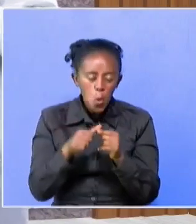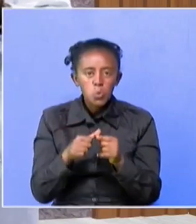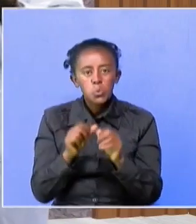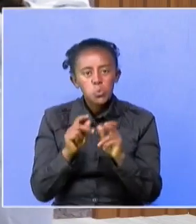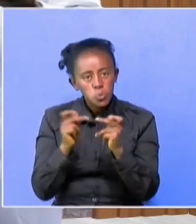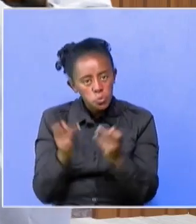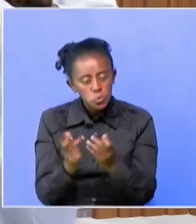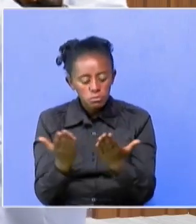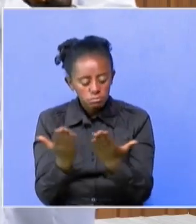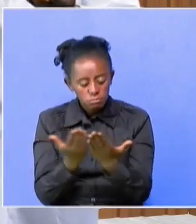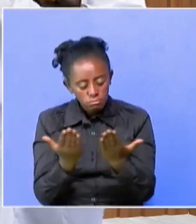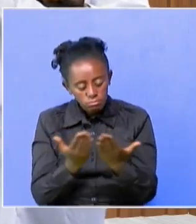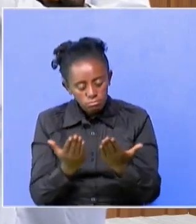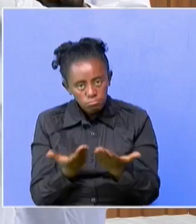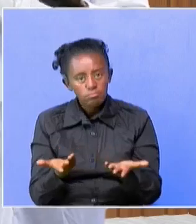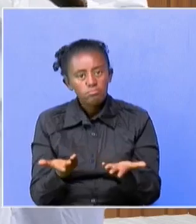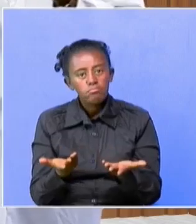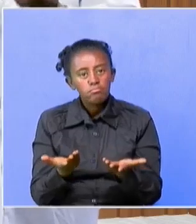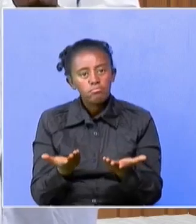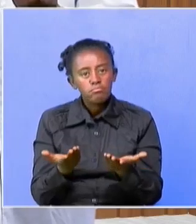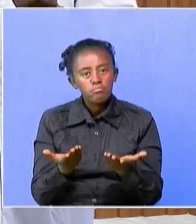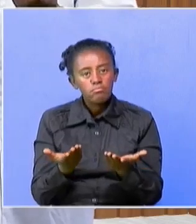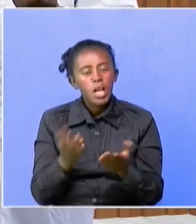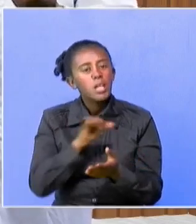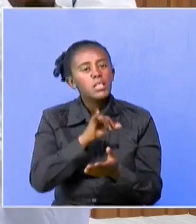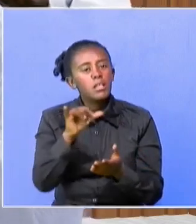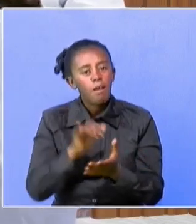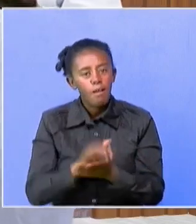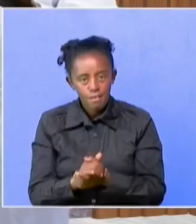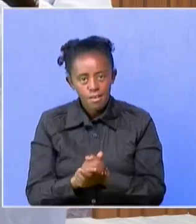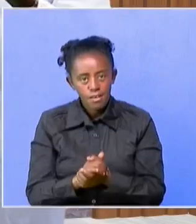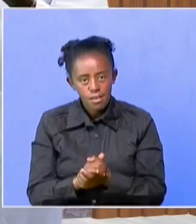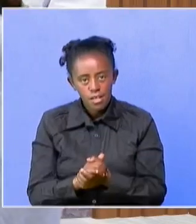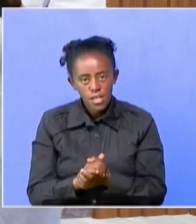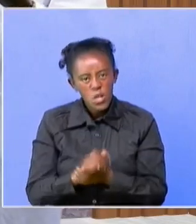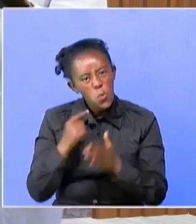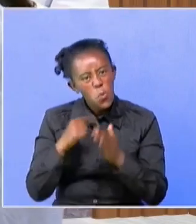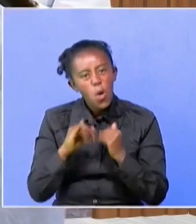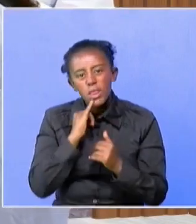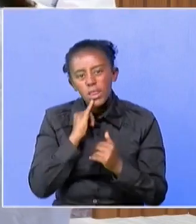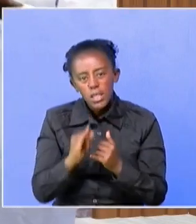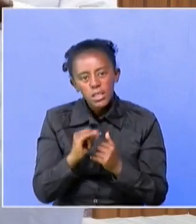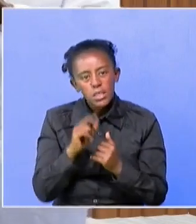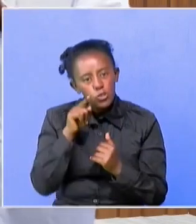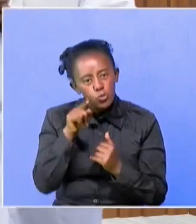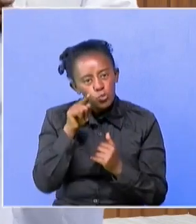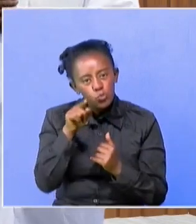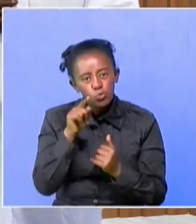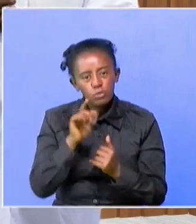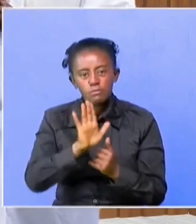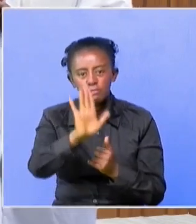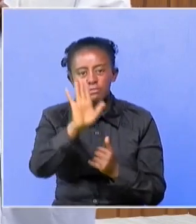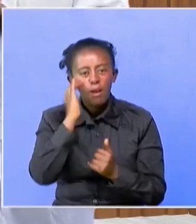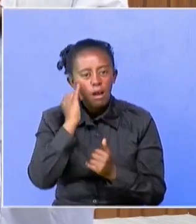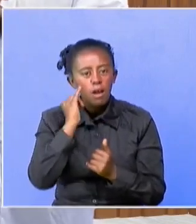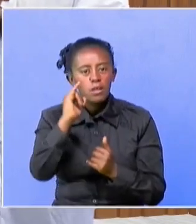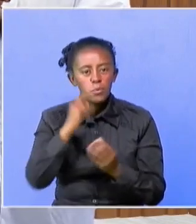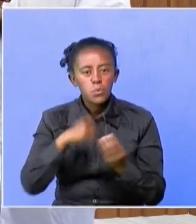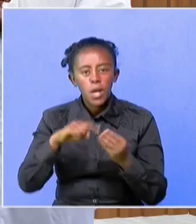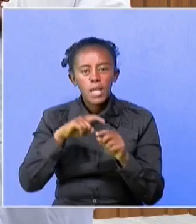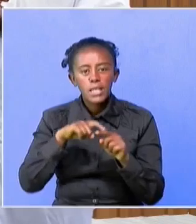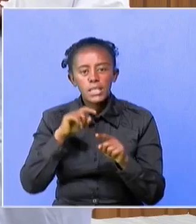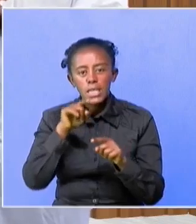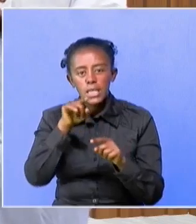by the teacher, etc.? So what is your idea regarding